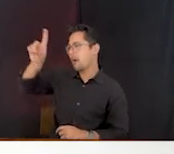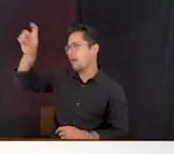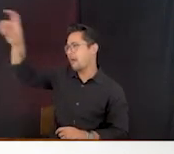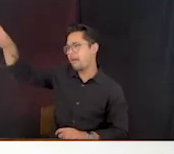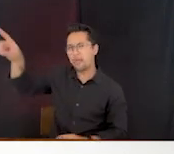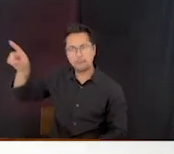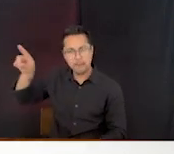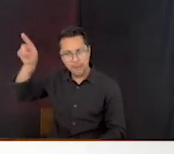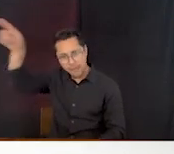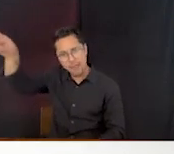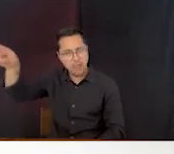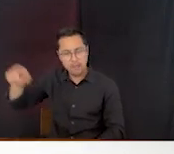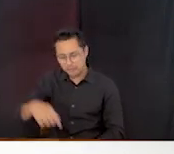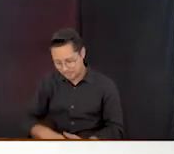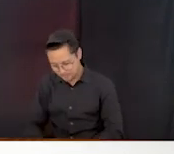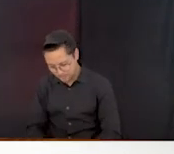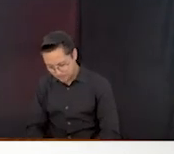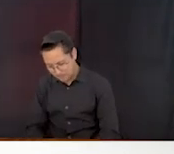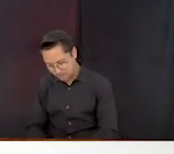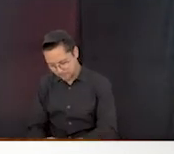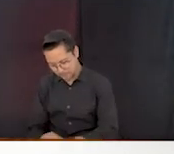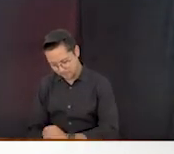yeah, I'm gonna go all the way in the back.